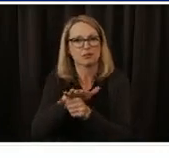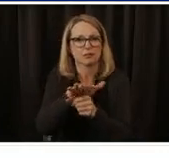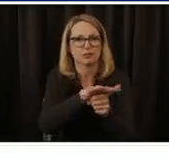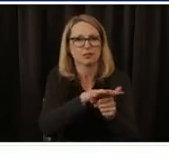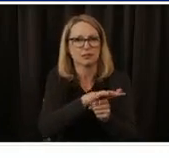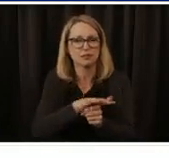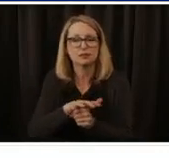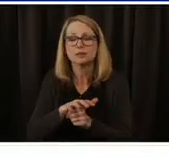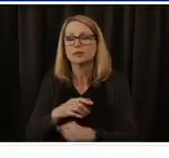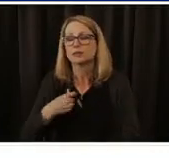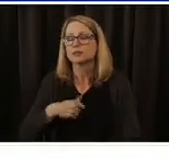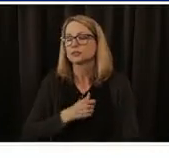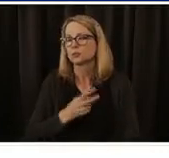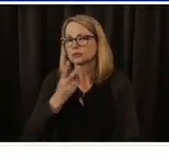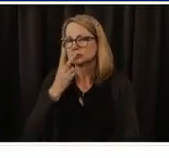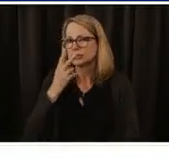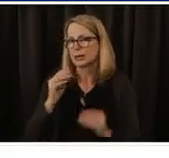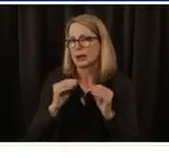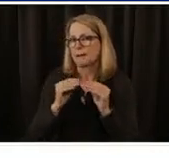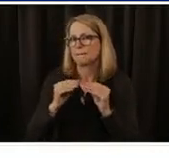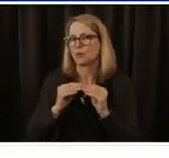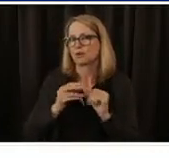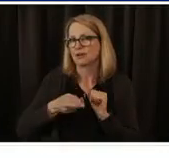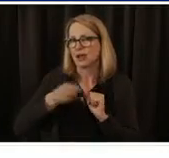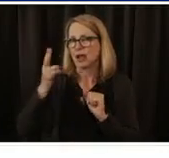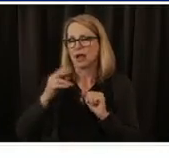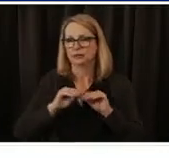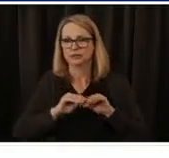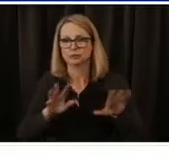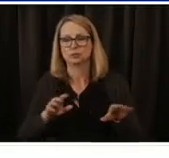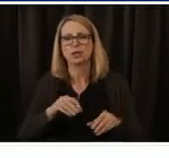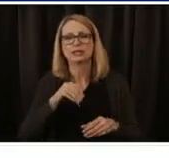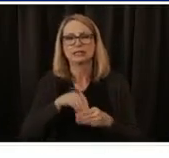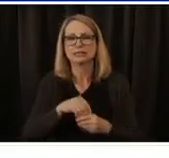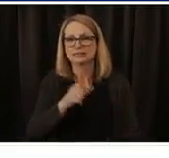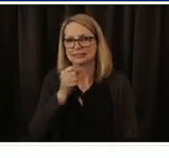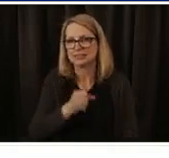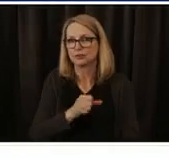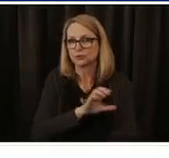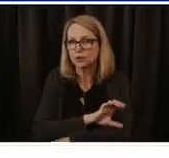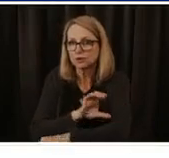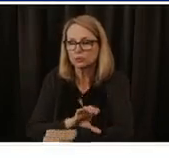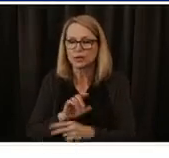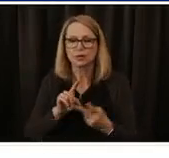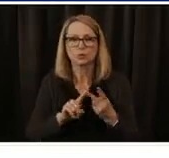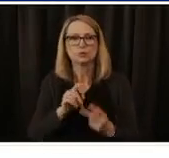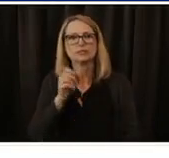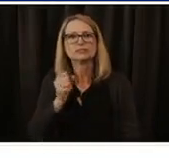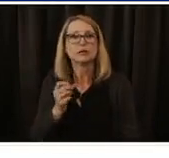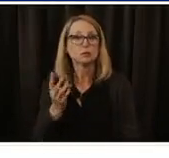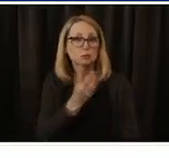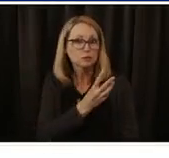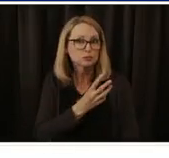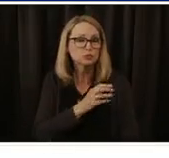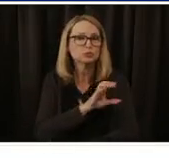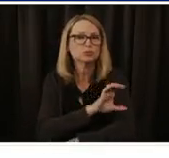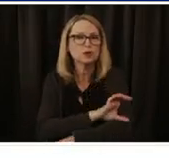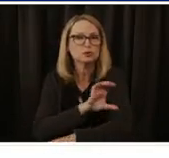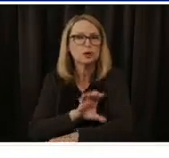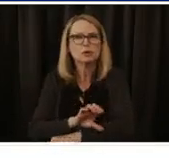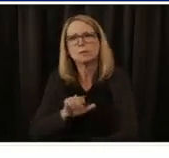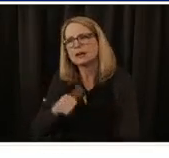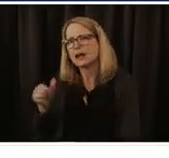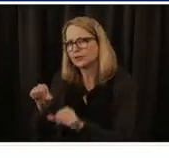rates of disease transmission in southern Colorado, southwestern Colorado. In other parts of the state, we're starting to see some of the rates come down a little